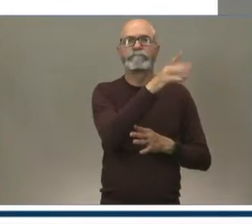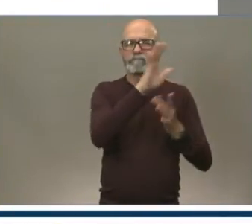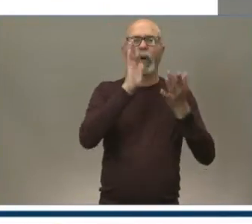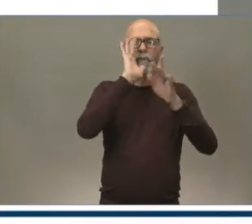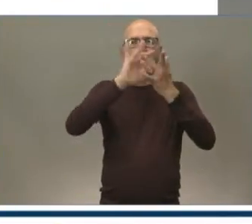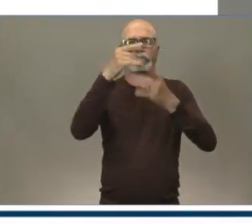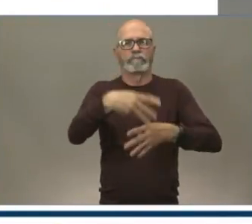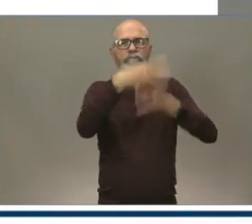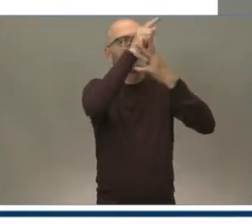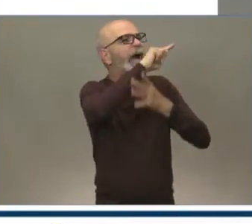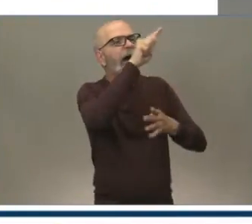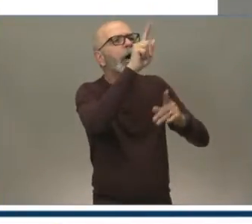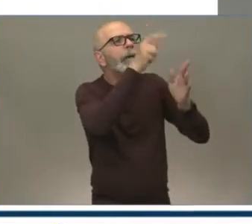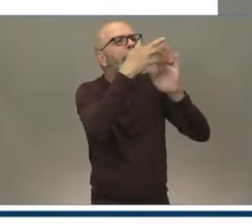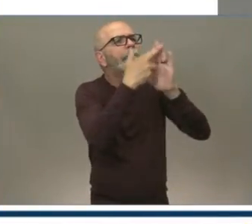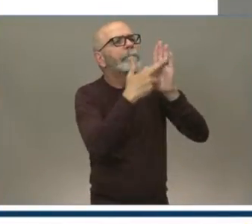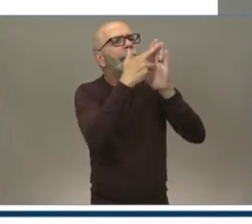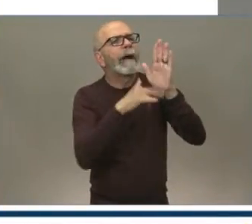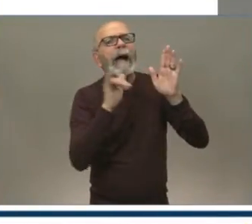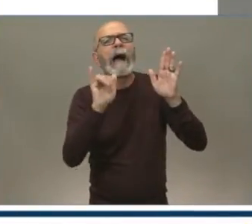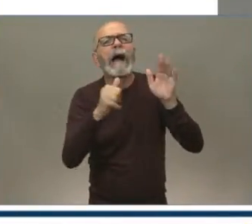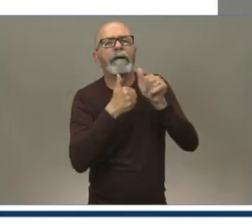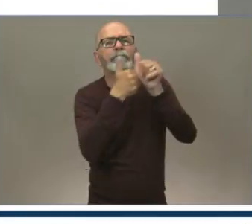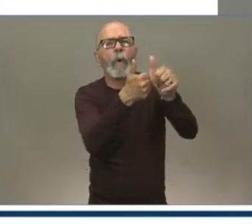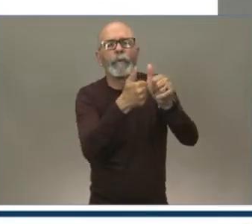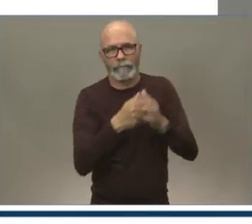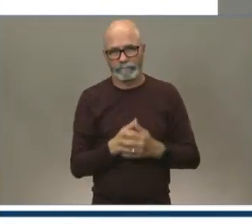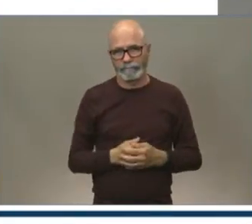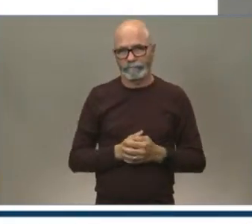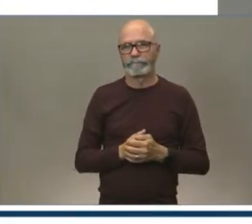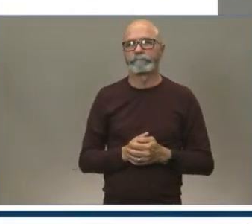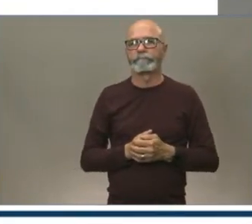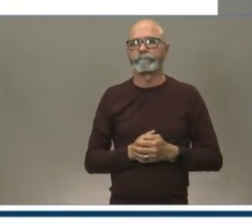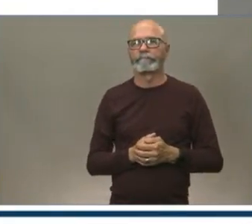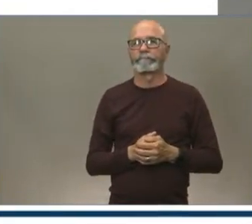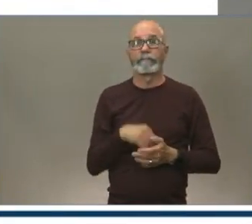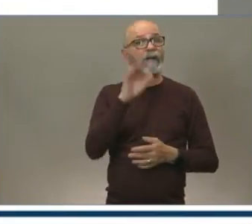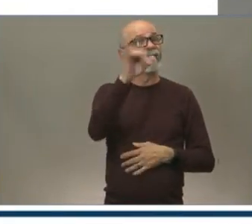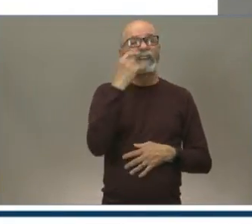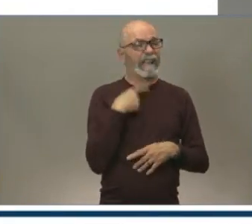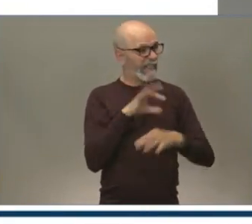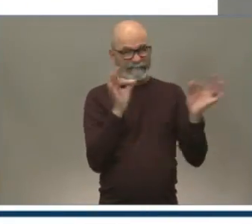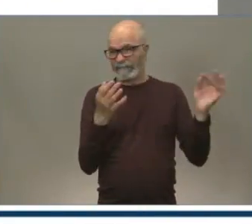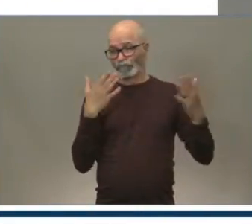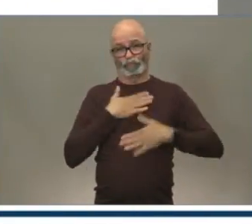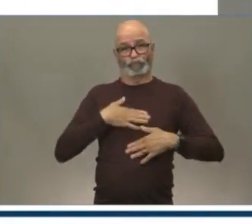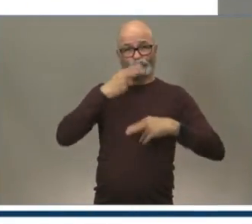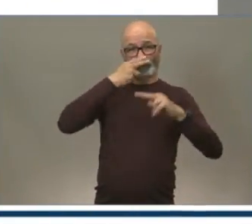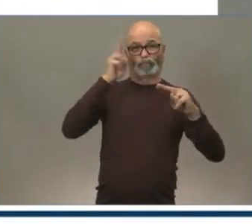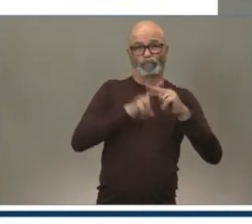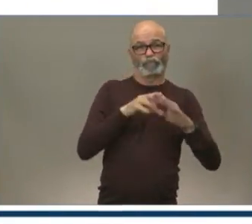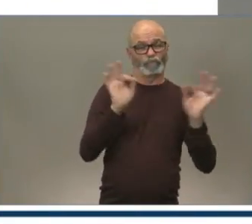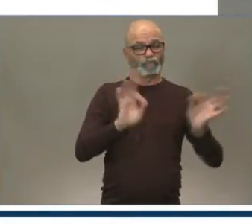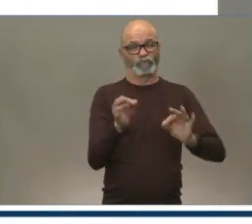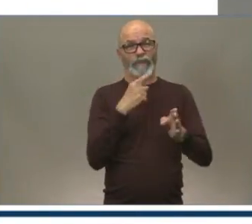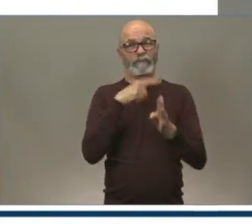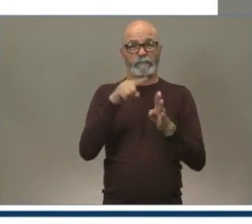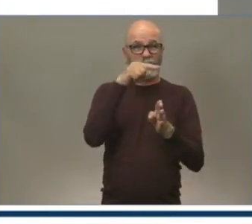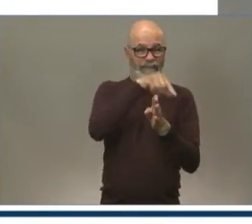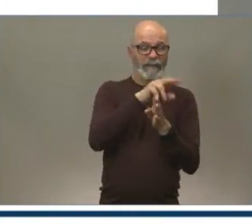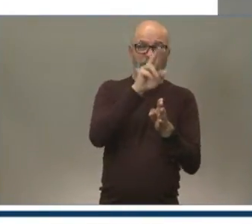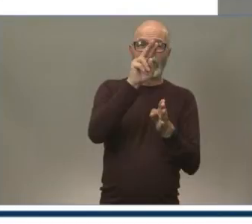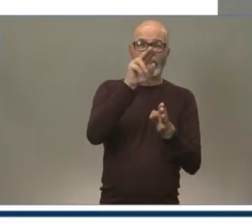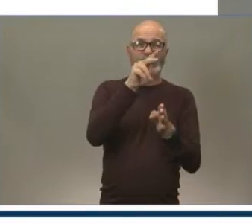What is new is the ban on non-essential travelers entering Nova Scotia from outside Atlantic Canada. There was a